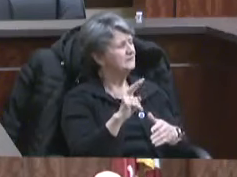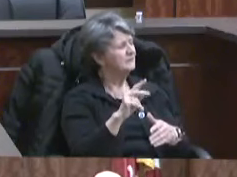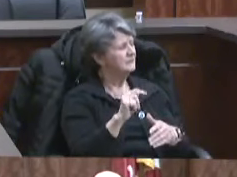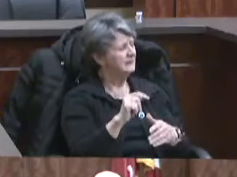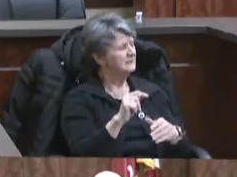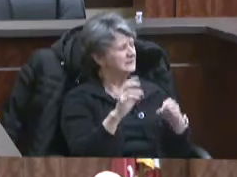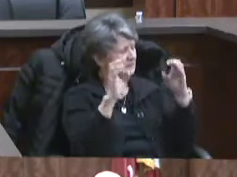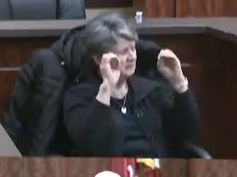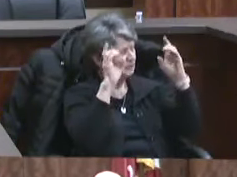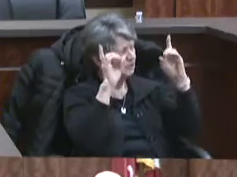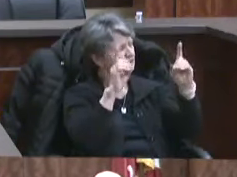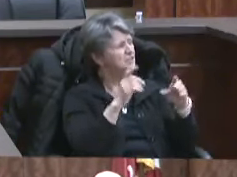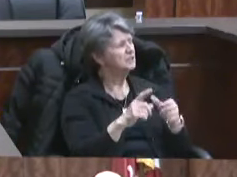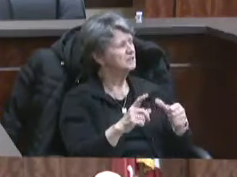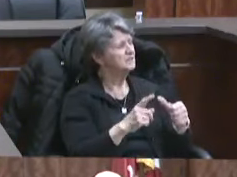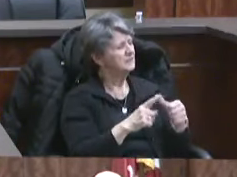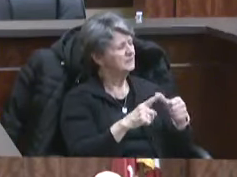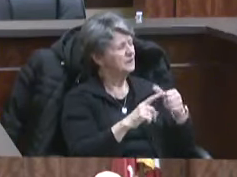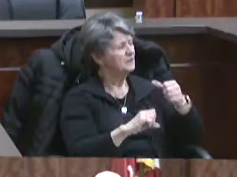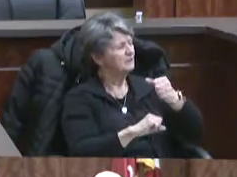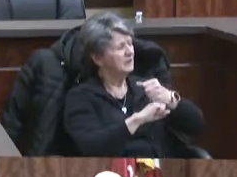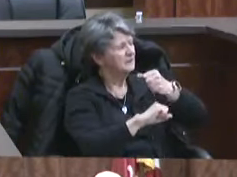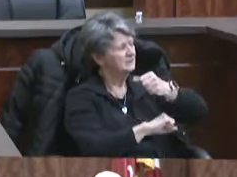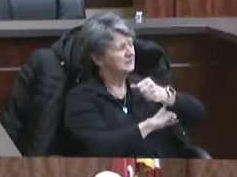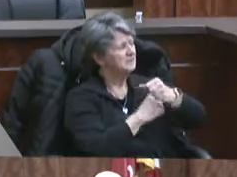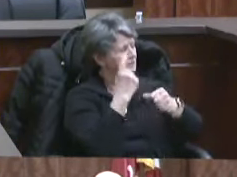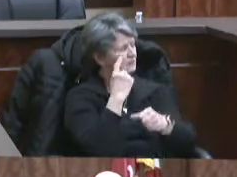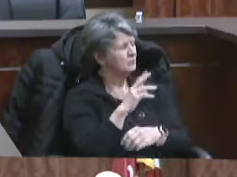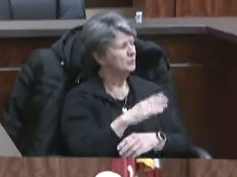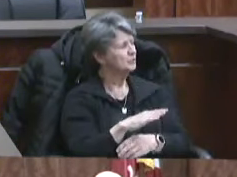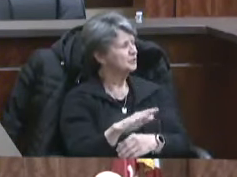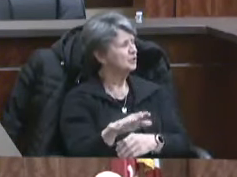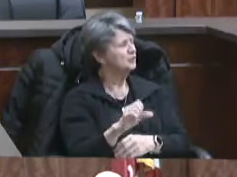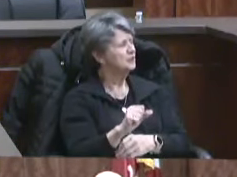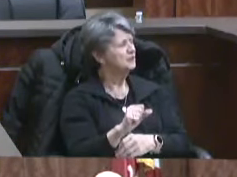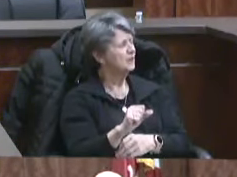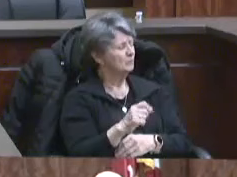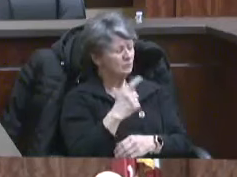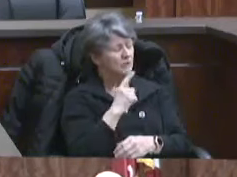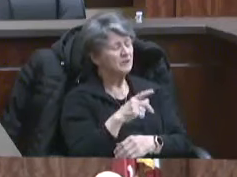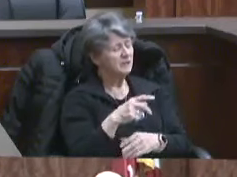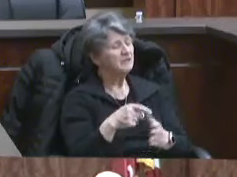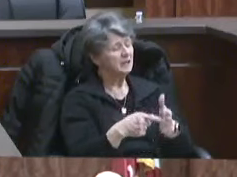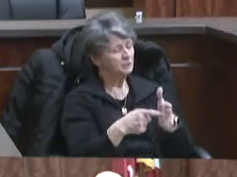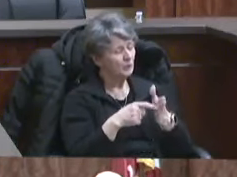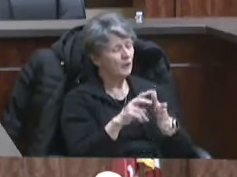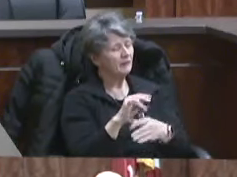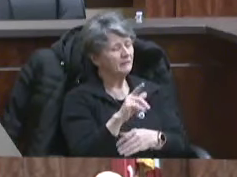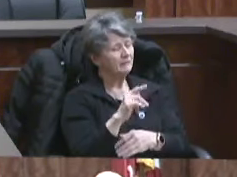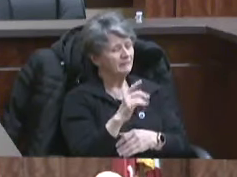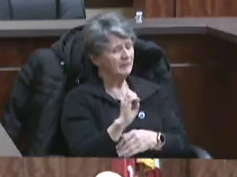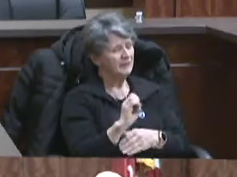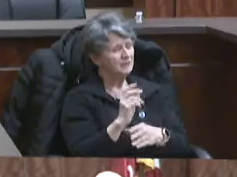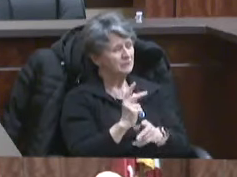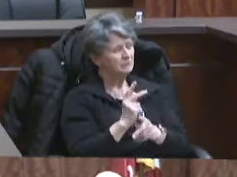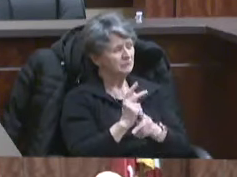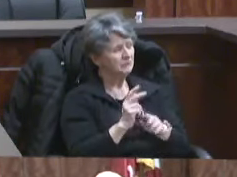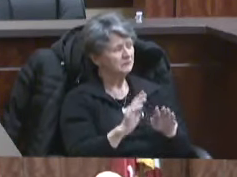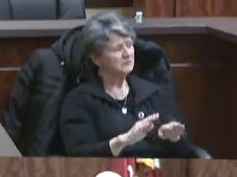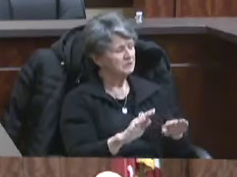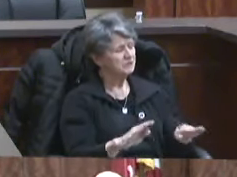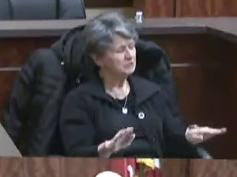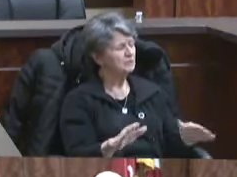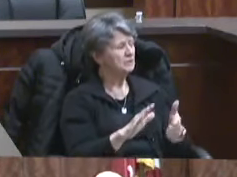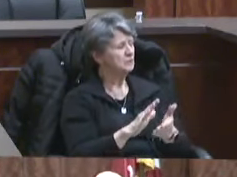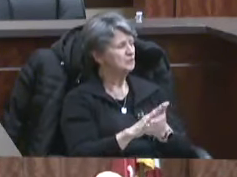first foundation for our children. So it takes a village to raise these children. So with the schools and the different youth committees and